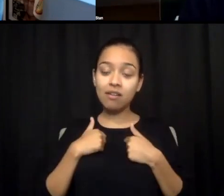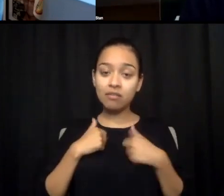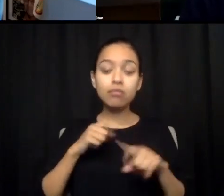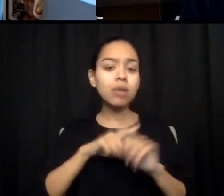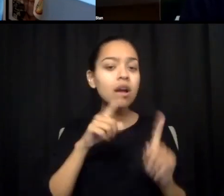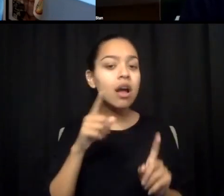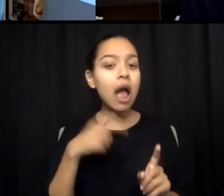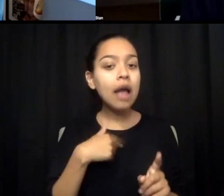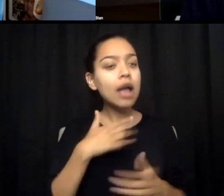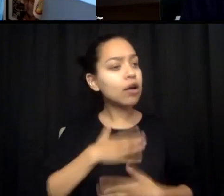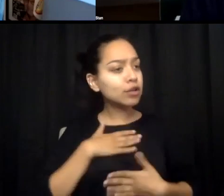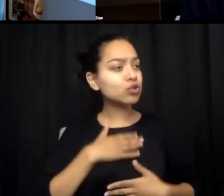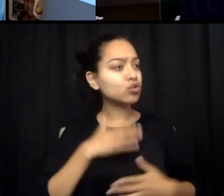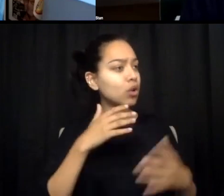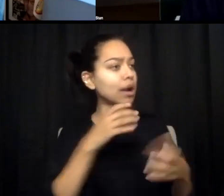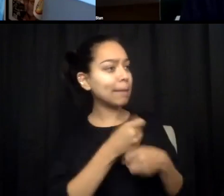to live.